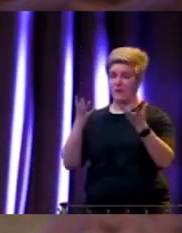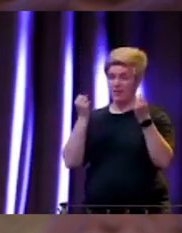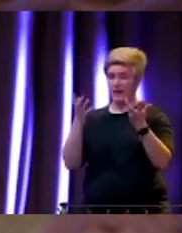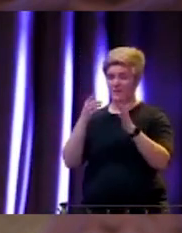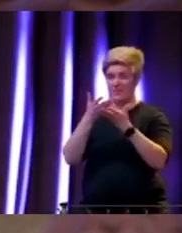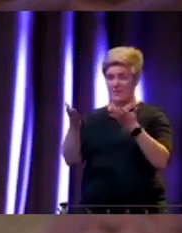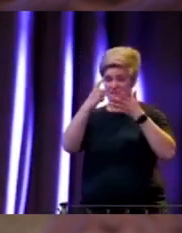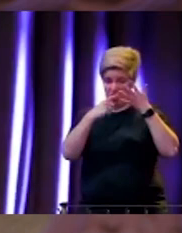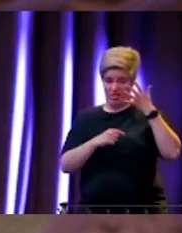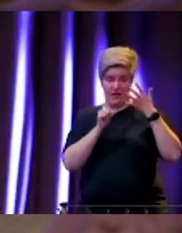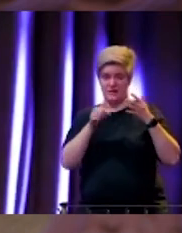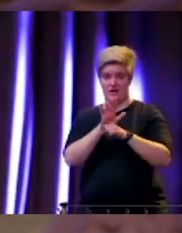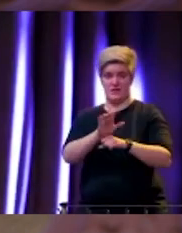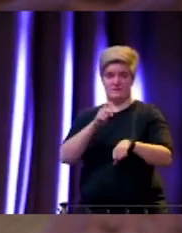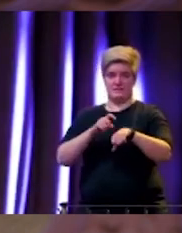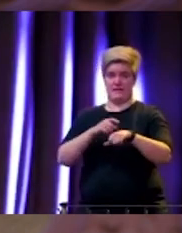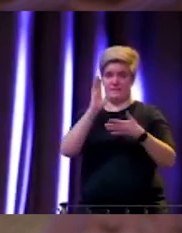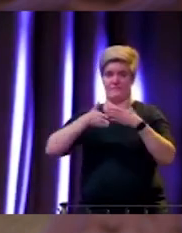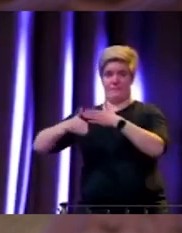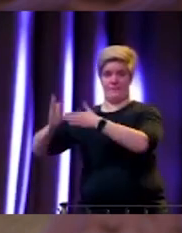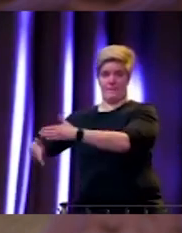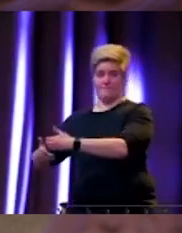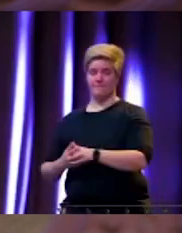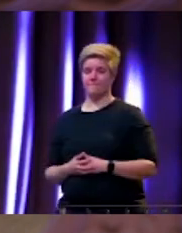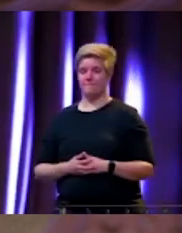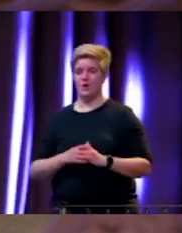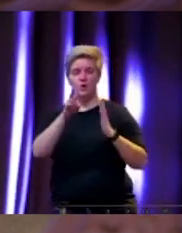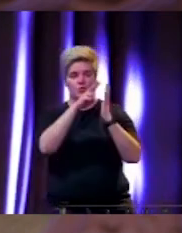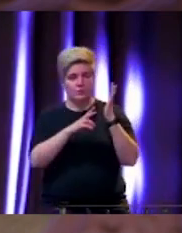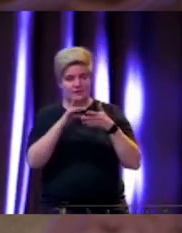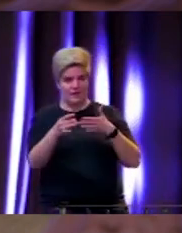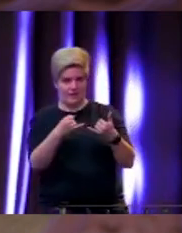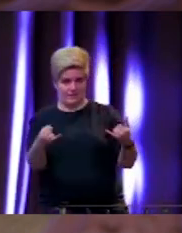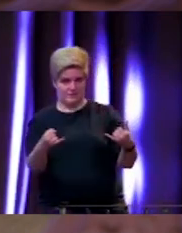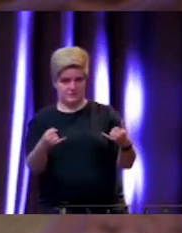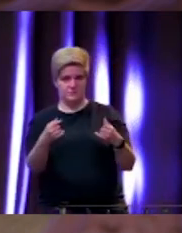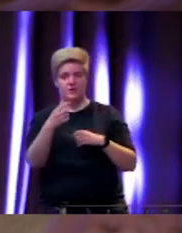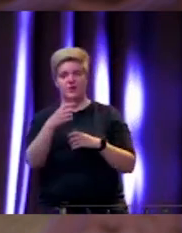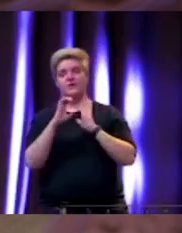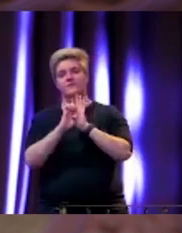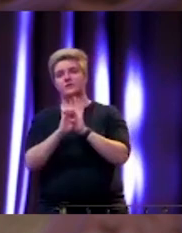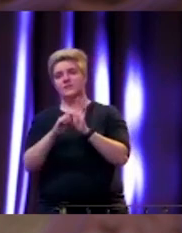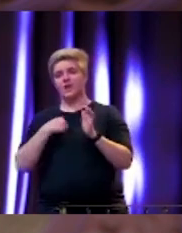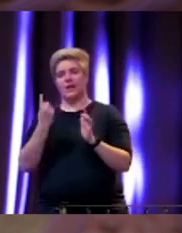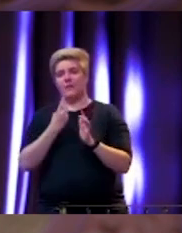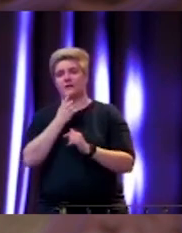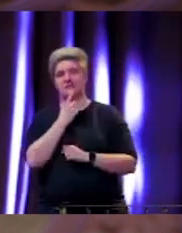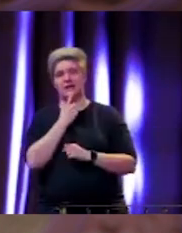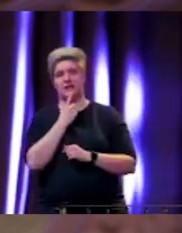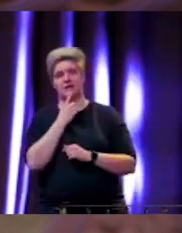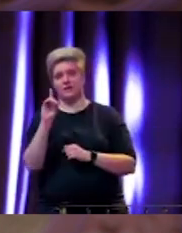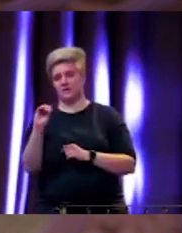it happen, is read the guidelines. So for example, I'm always saying, Donnelley does not fund